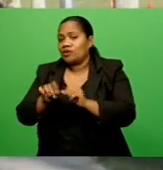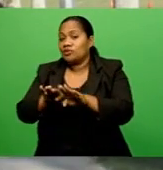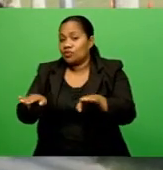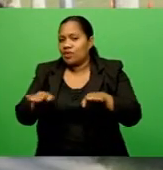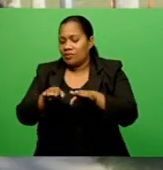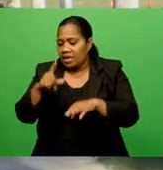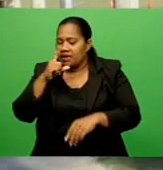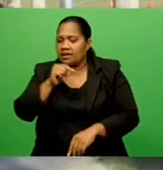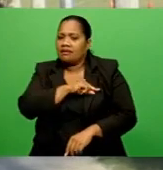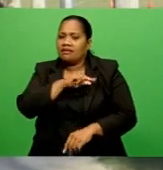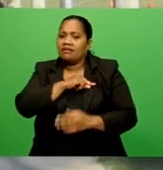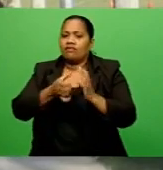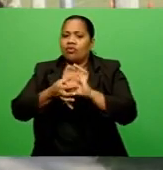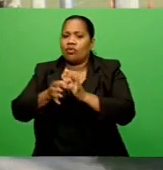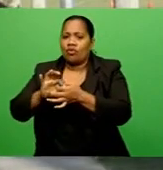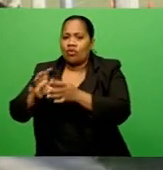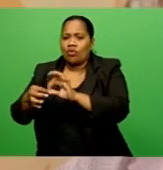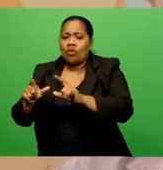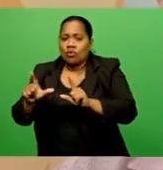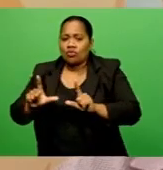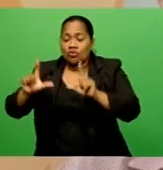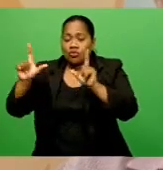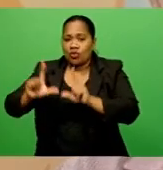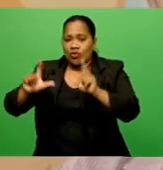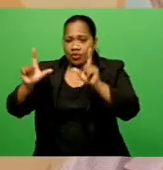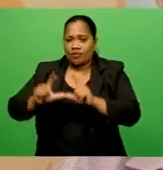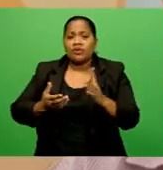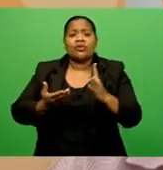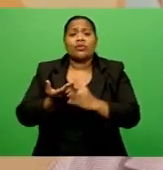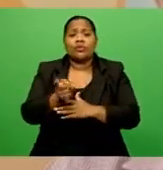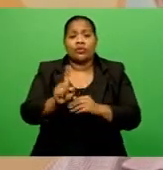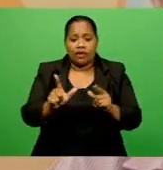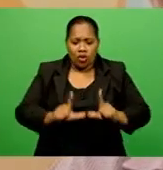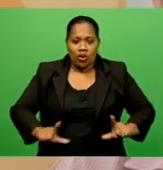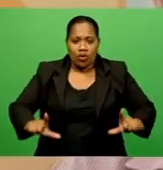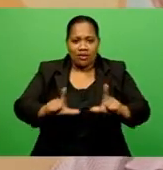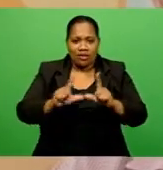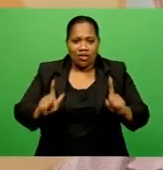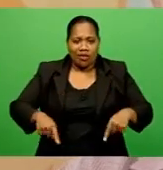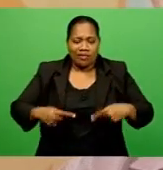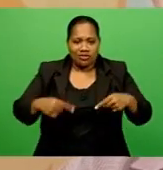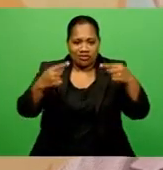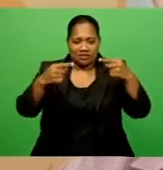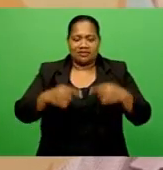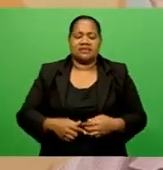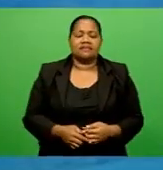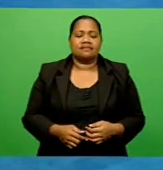Tokyo Olympic Games through local competitions. Other sports that have had to already cancel their